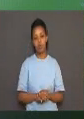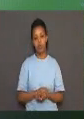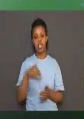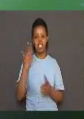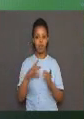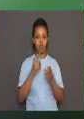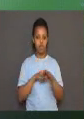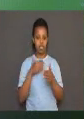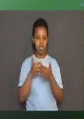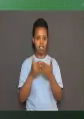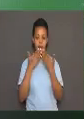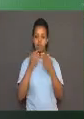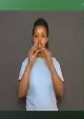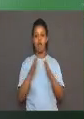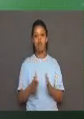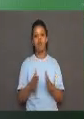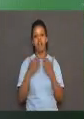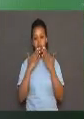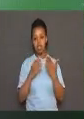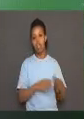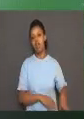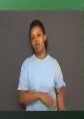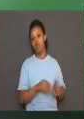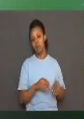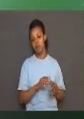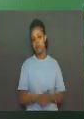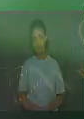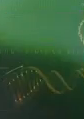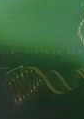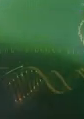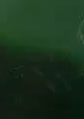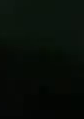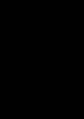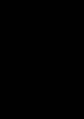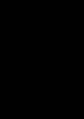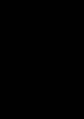crosses. Until next lesson, thank you, teacher. Thank you, students.